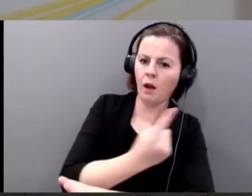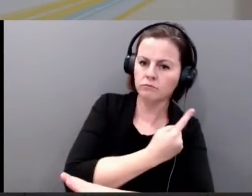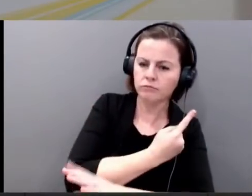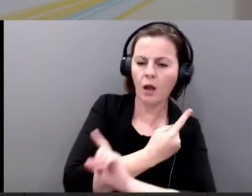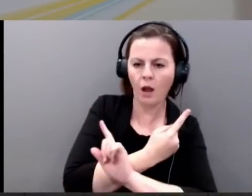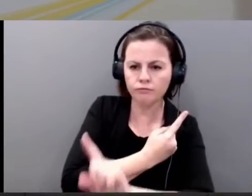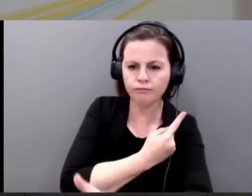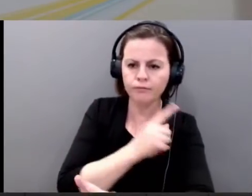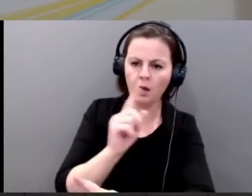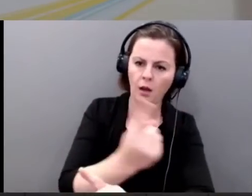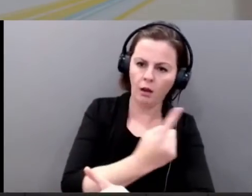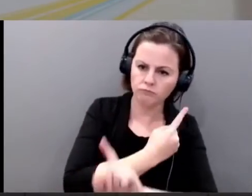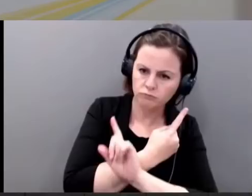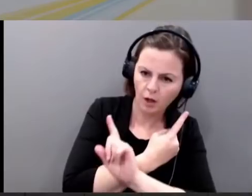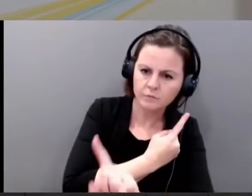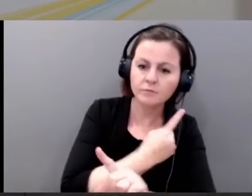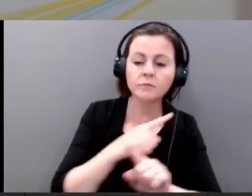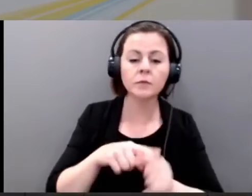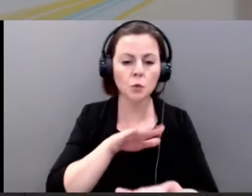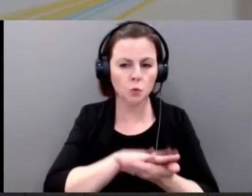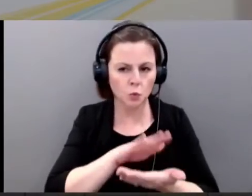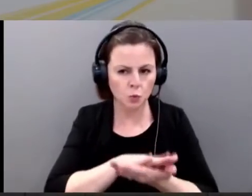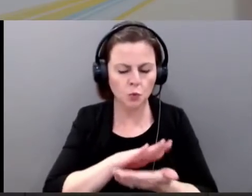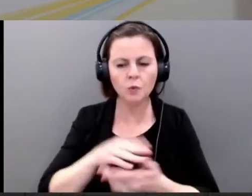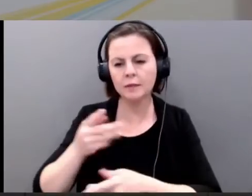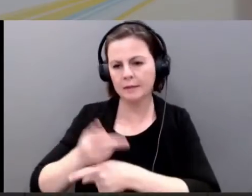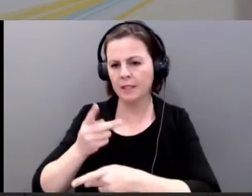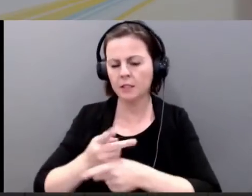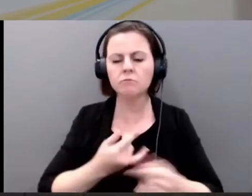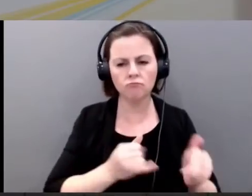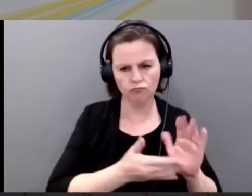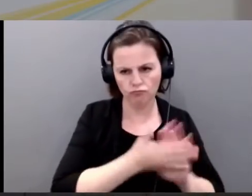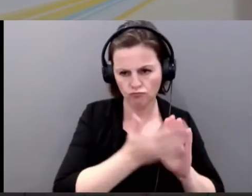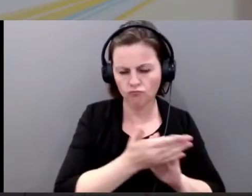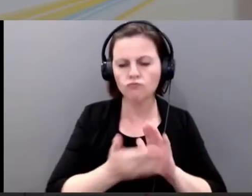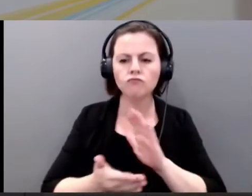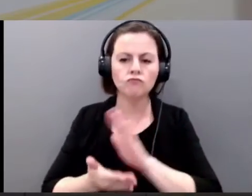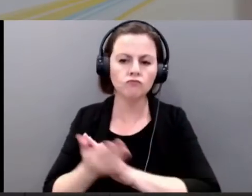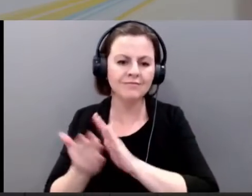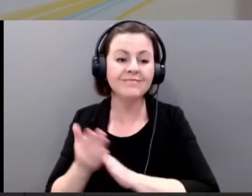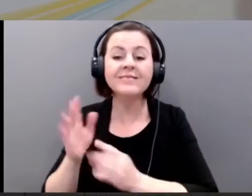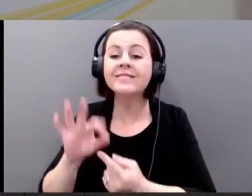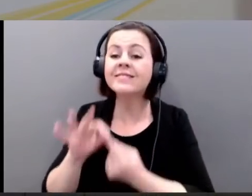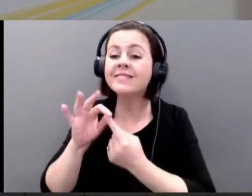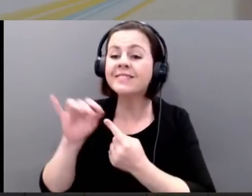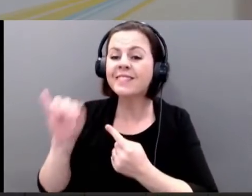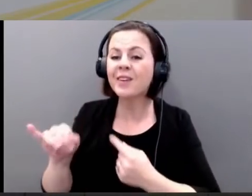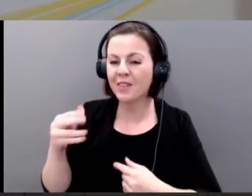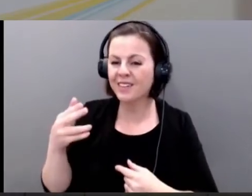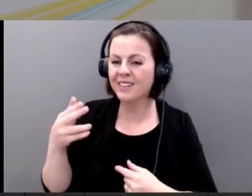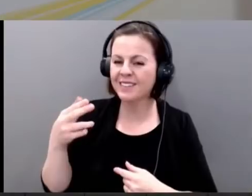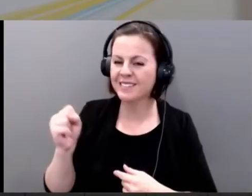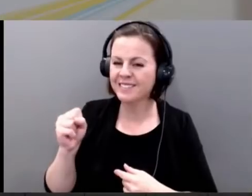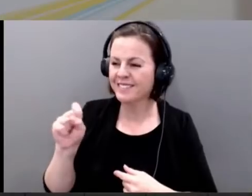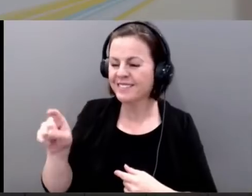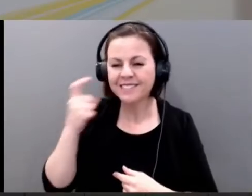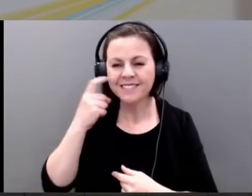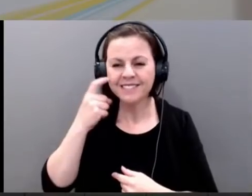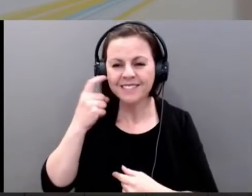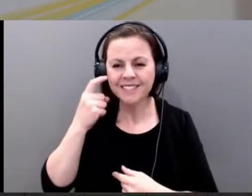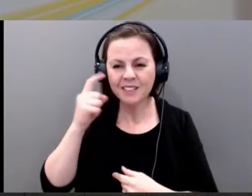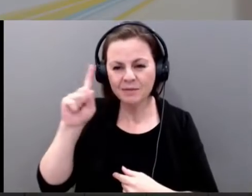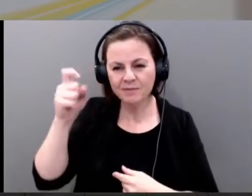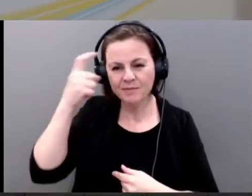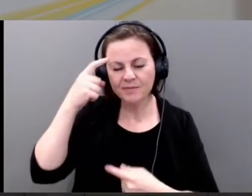Schools and daycares continue to operate as they currently do, with the exceptions that have been mentioned by the Premier, with